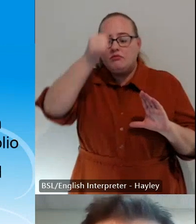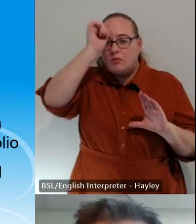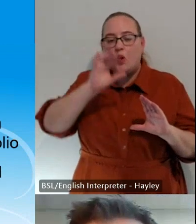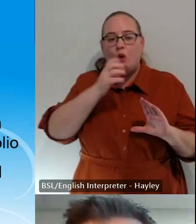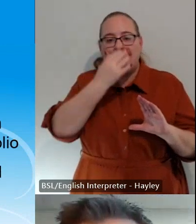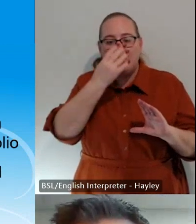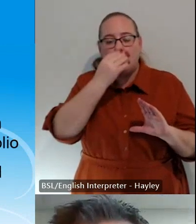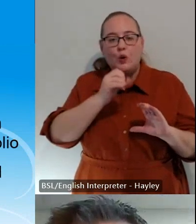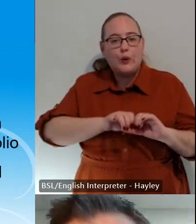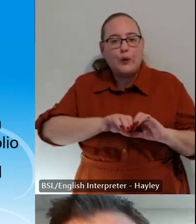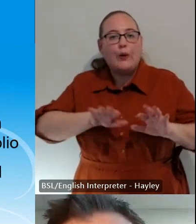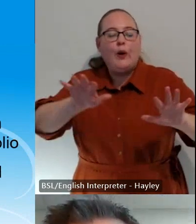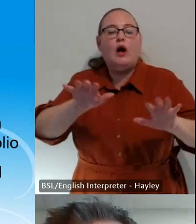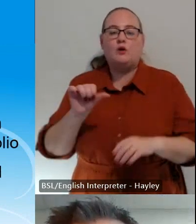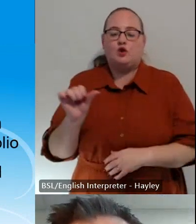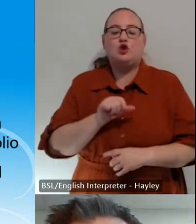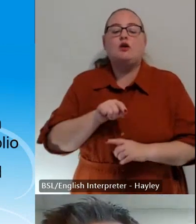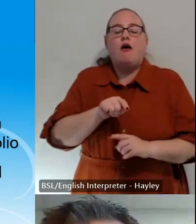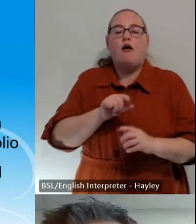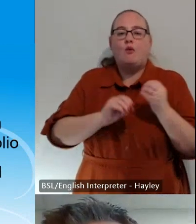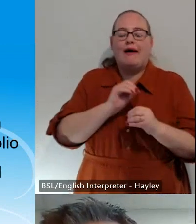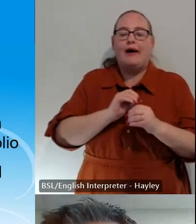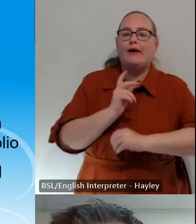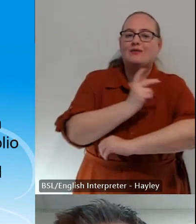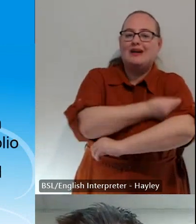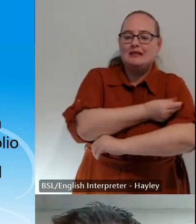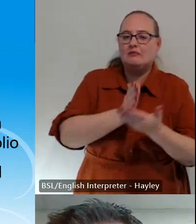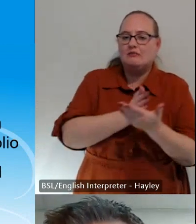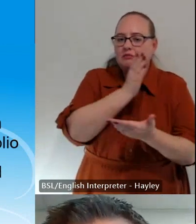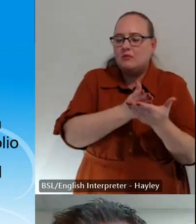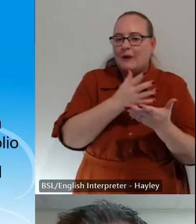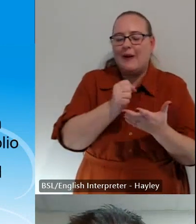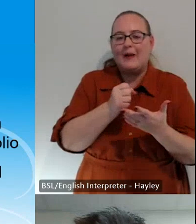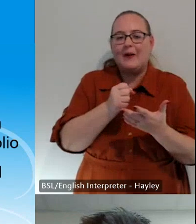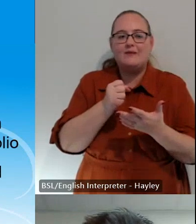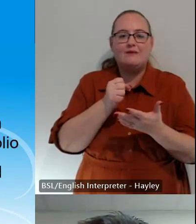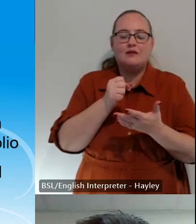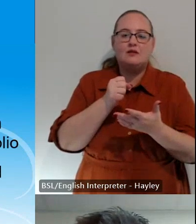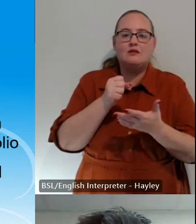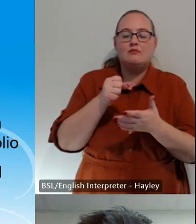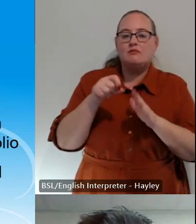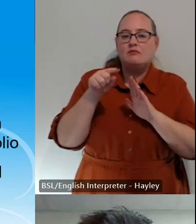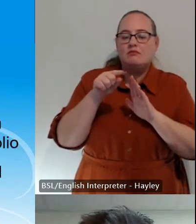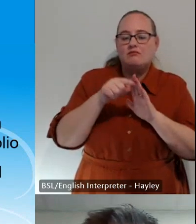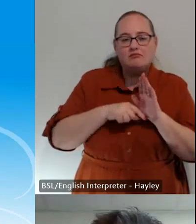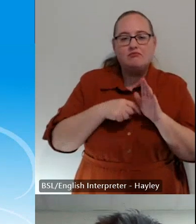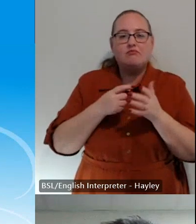debt by actually establishing our vaccines or having in place the sorts of protections and mitigations that we're talking about